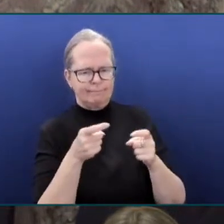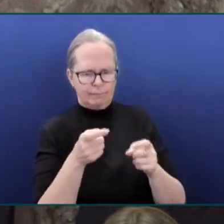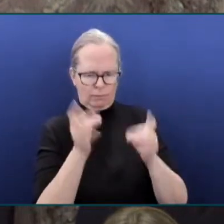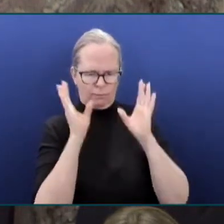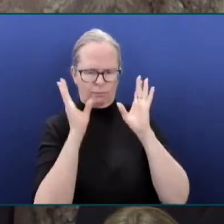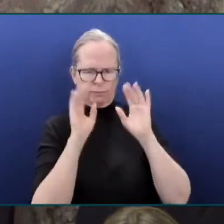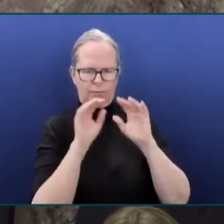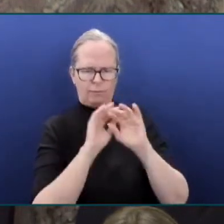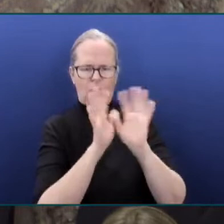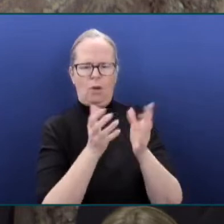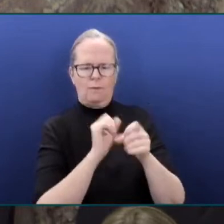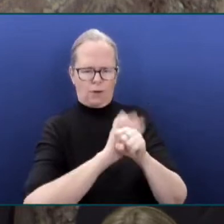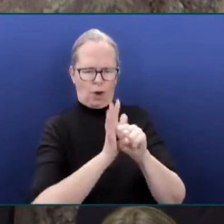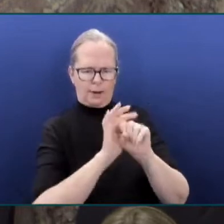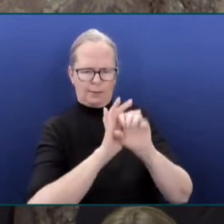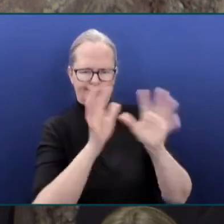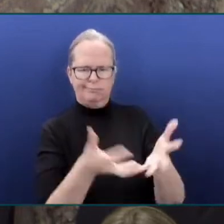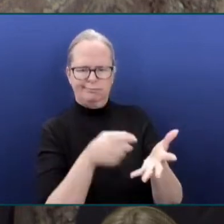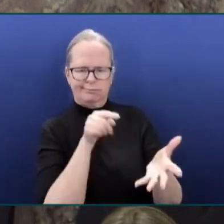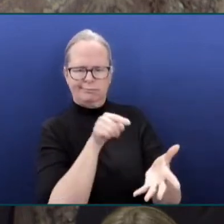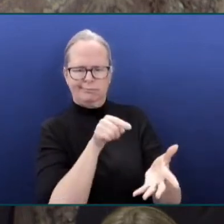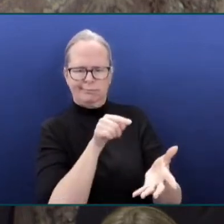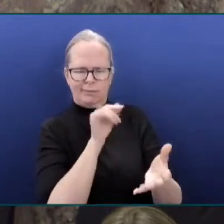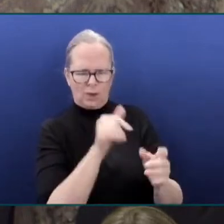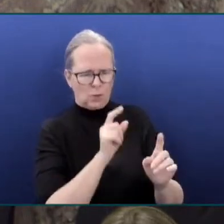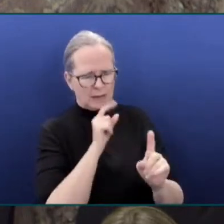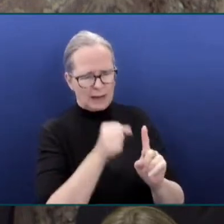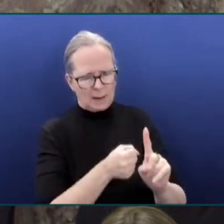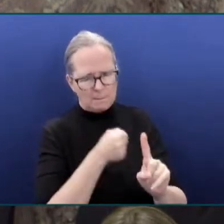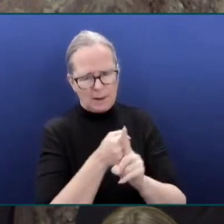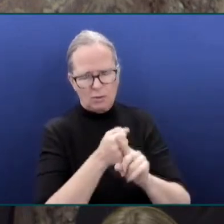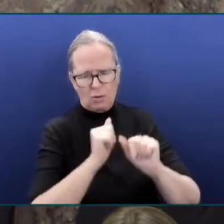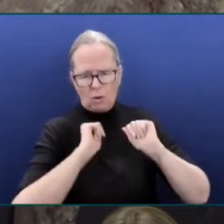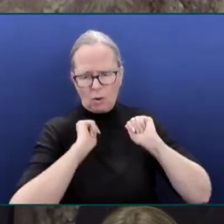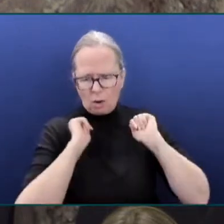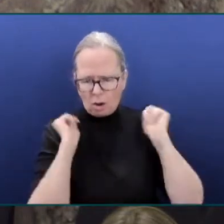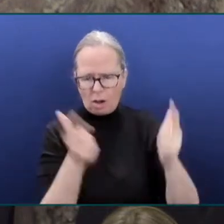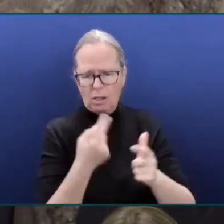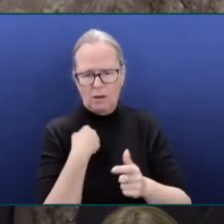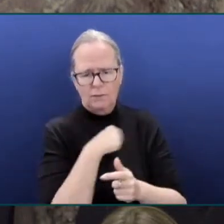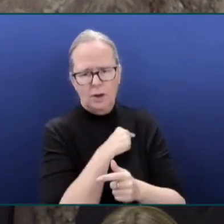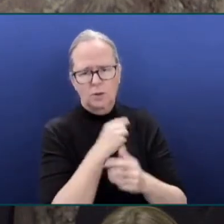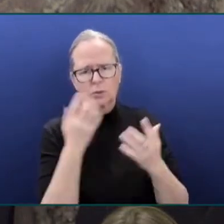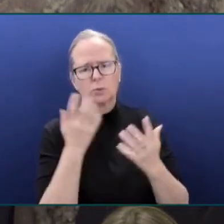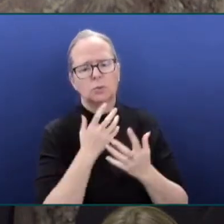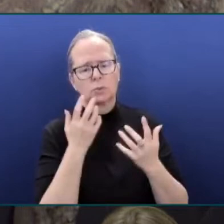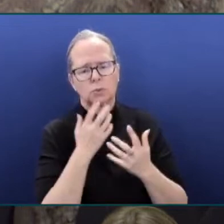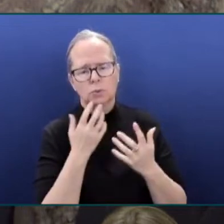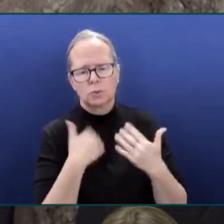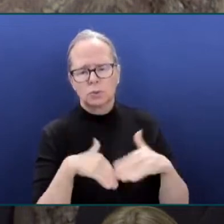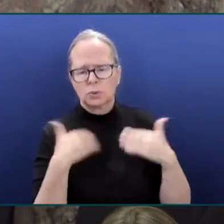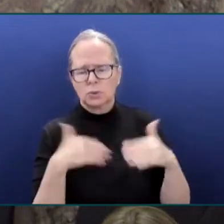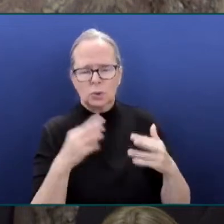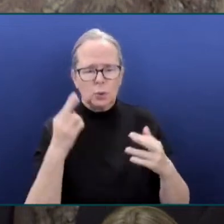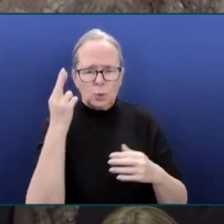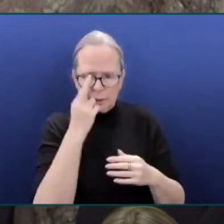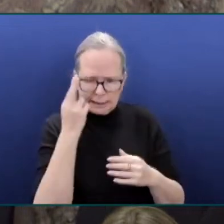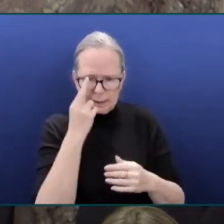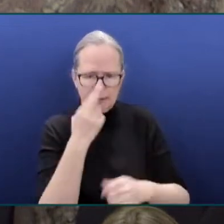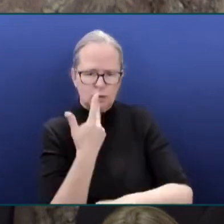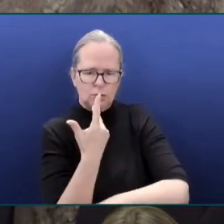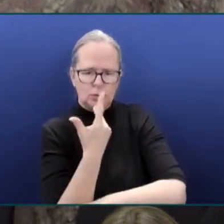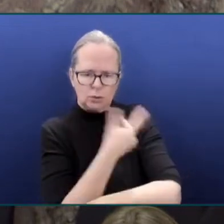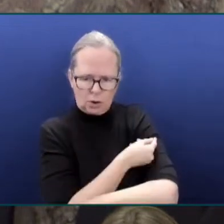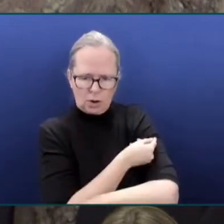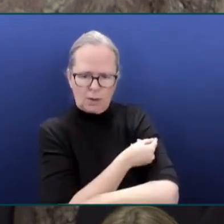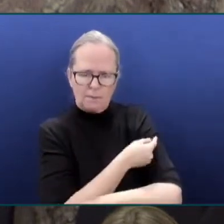way. The reason we get vaccinated is to love one another and to express that love by taking actions to protect